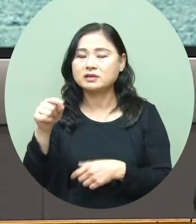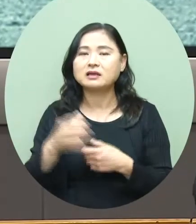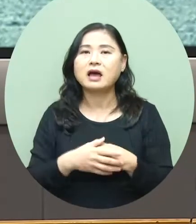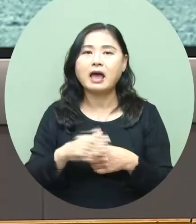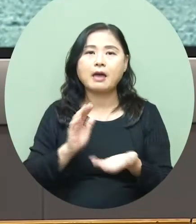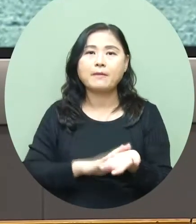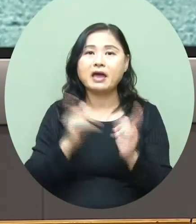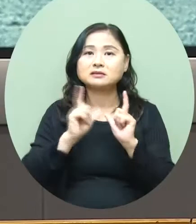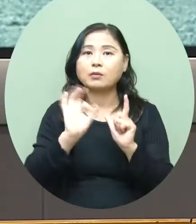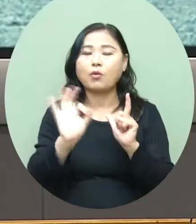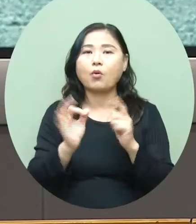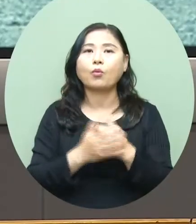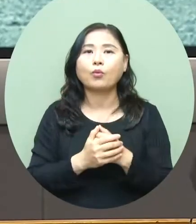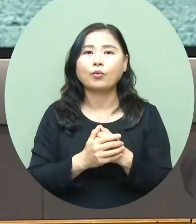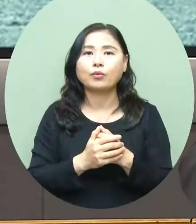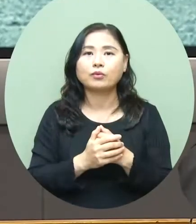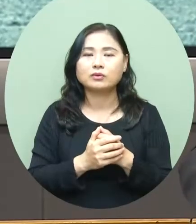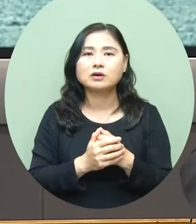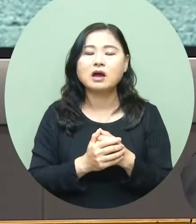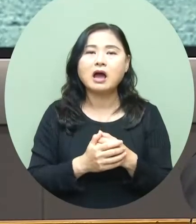68.7% are asymptomatic patients.